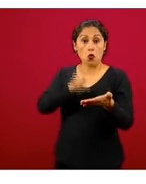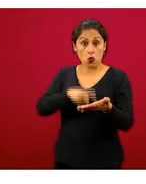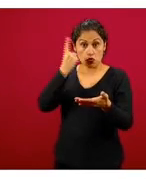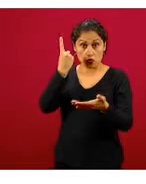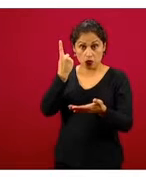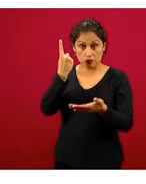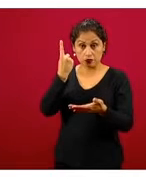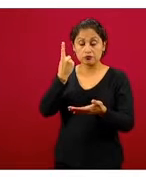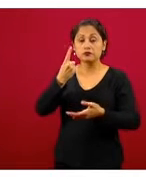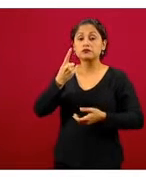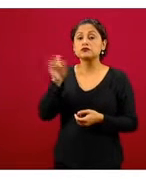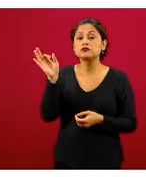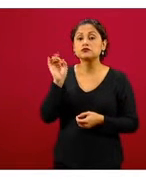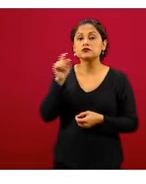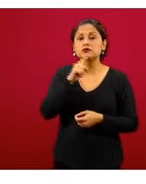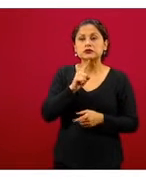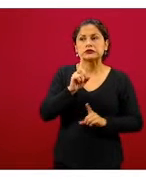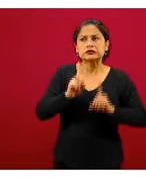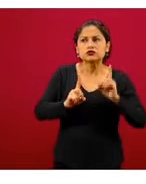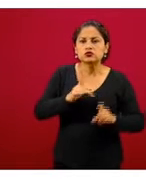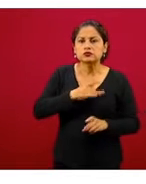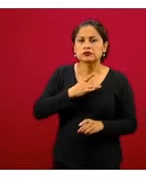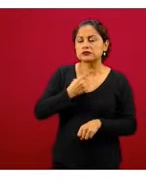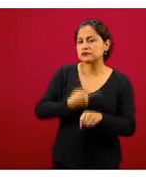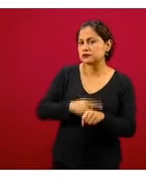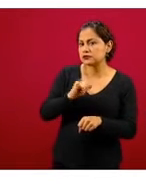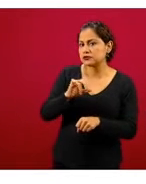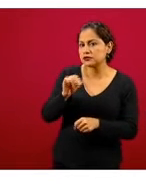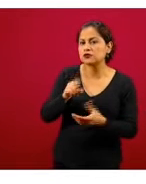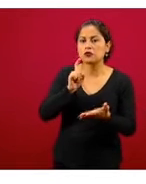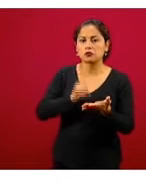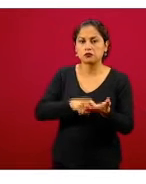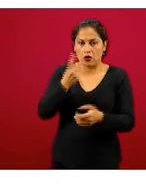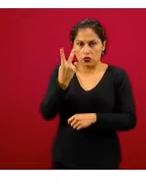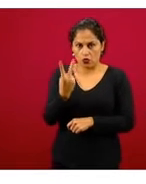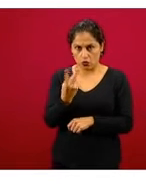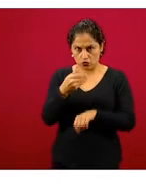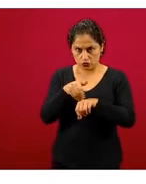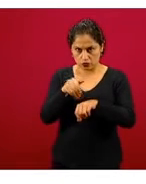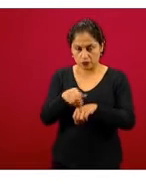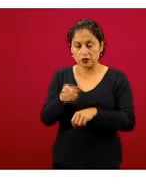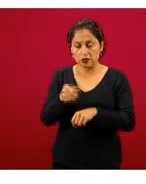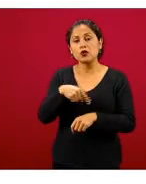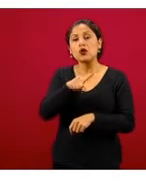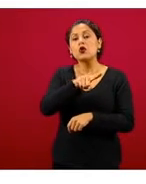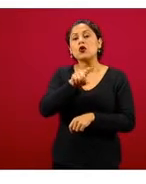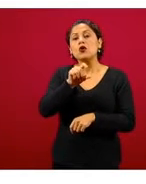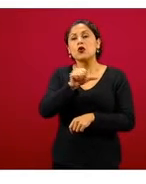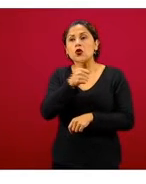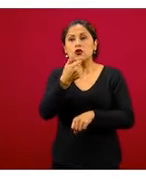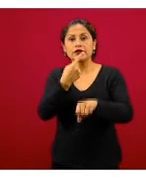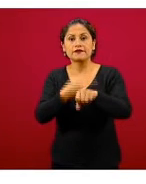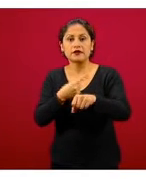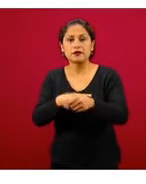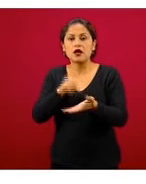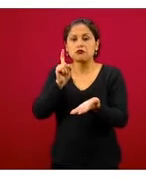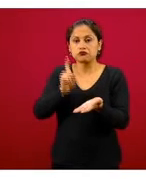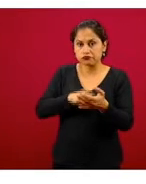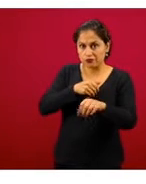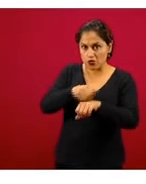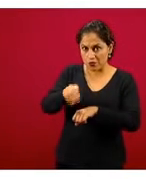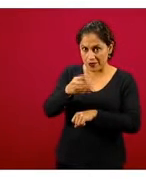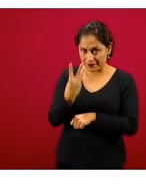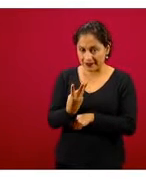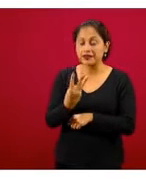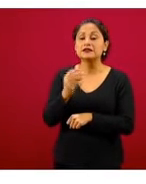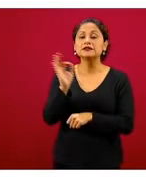us. So we shouldn't be wasting people's money. Very important that you continue calling. But if you